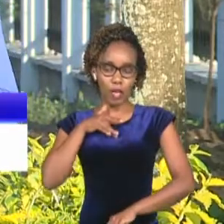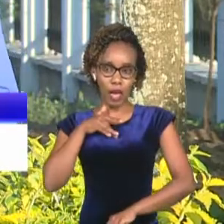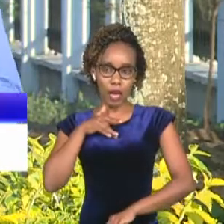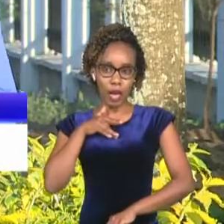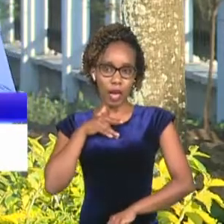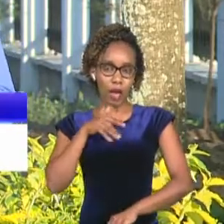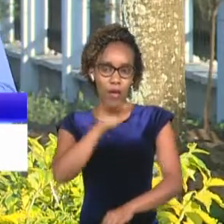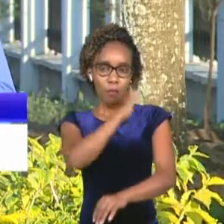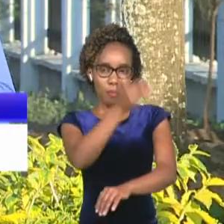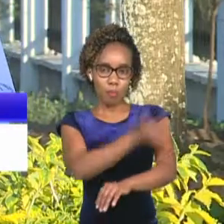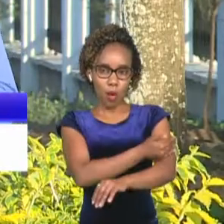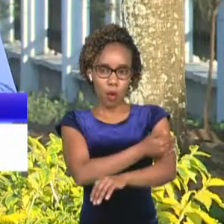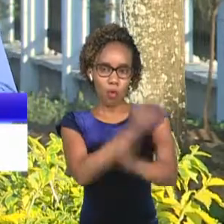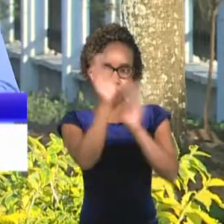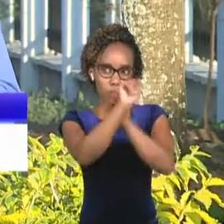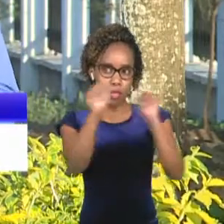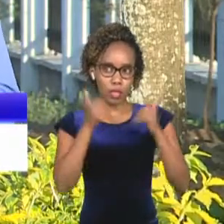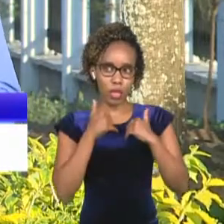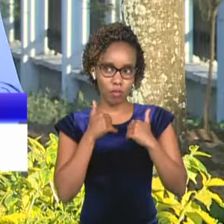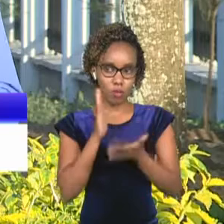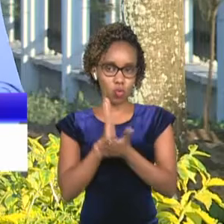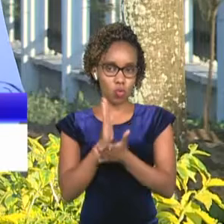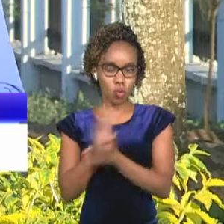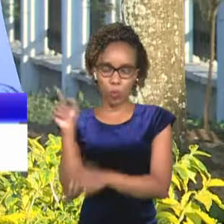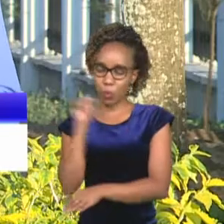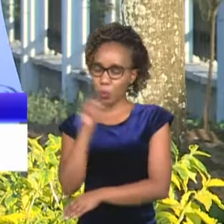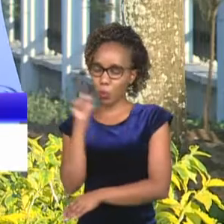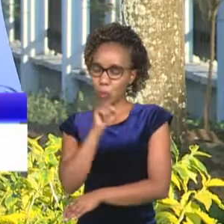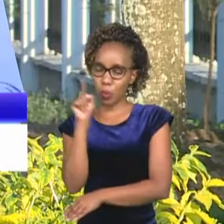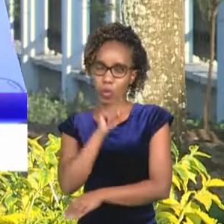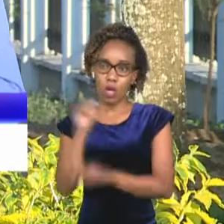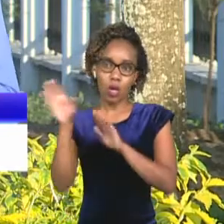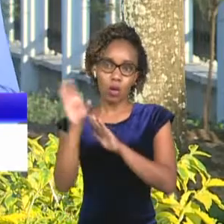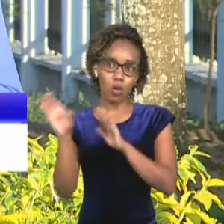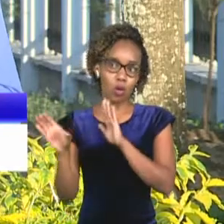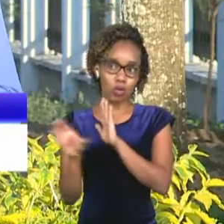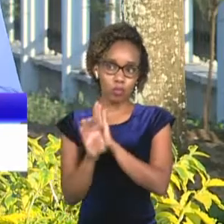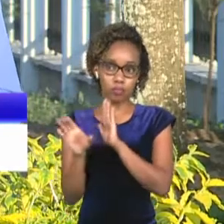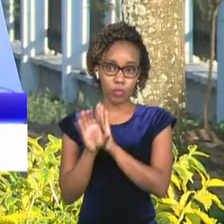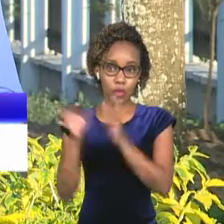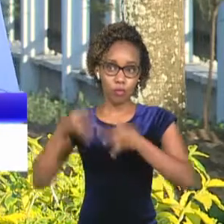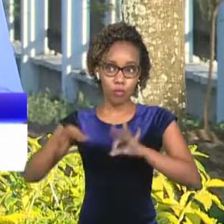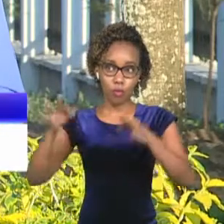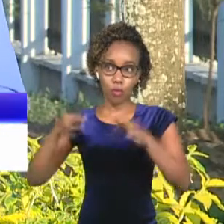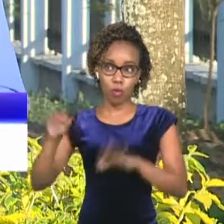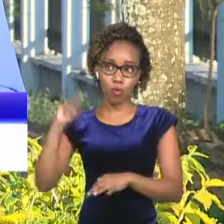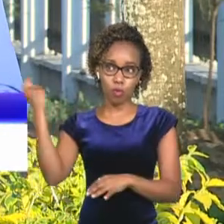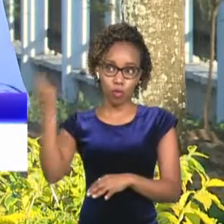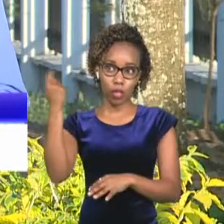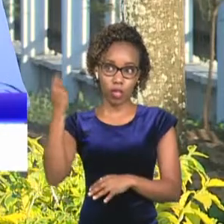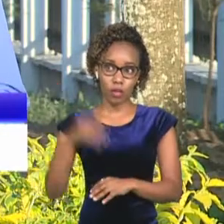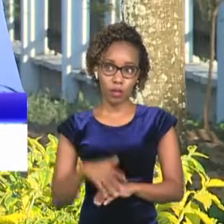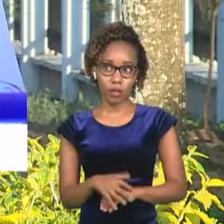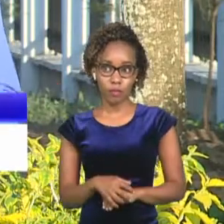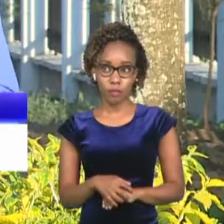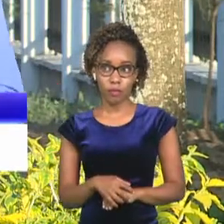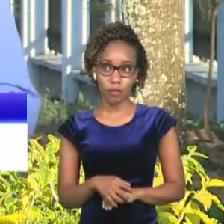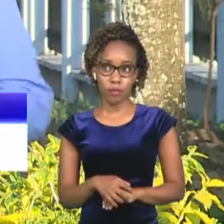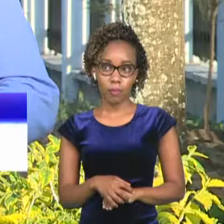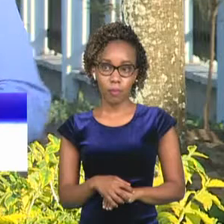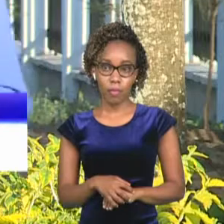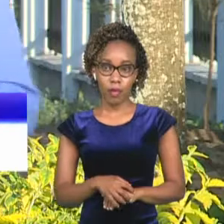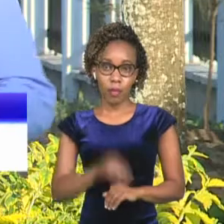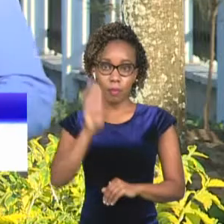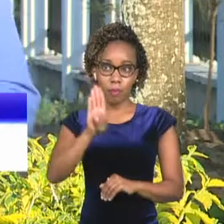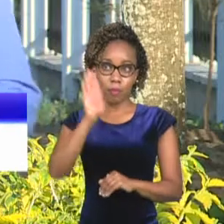an imperial president is a direct threat to the constitutional democracy of this country. Dissecting the